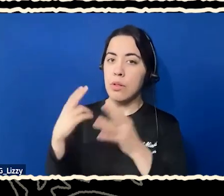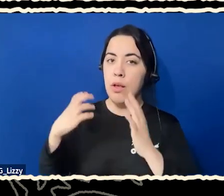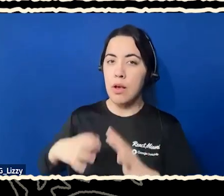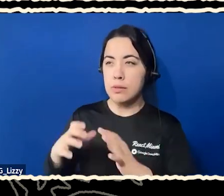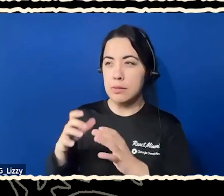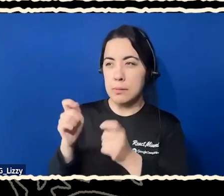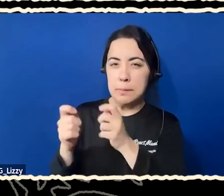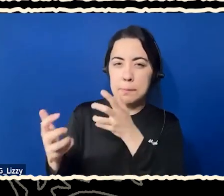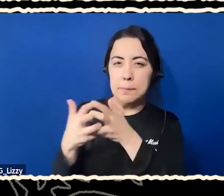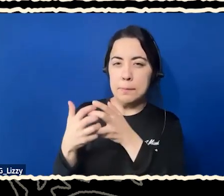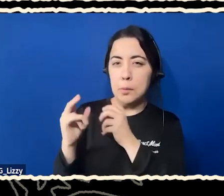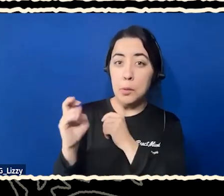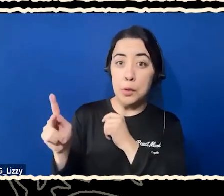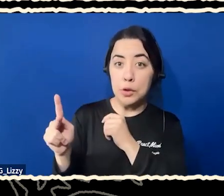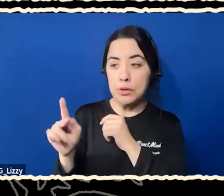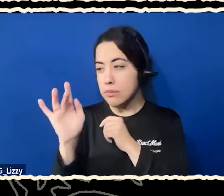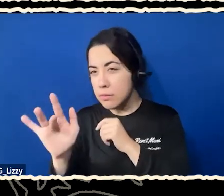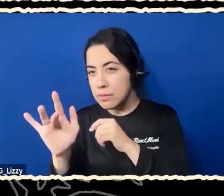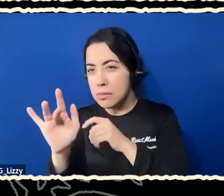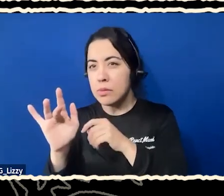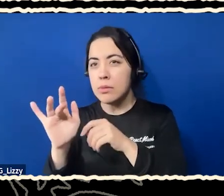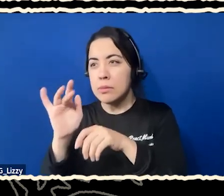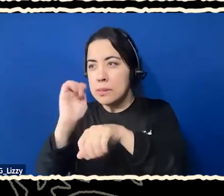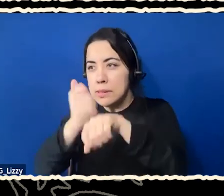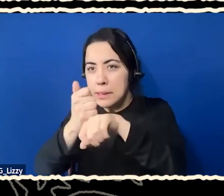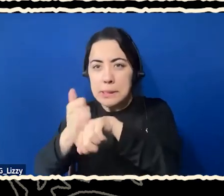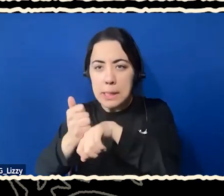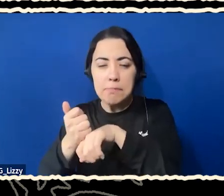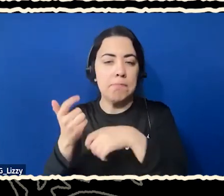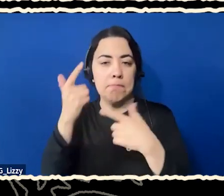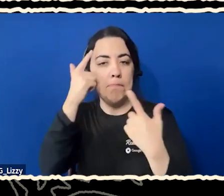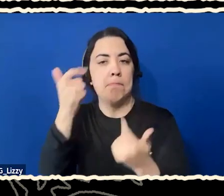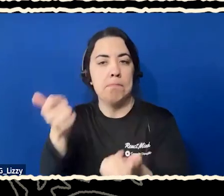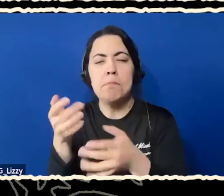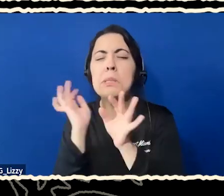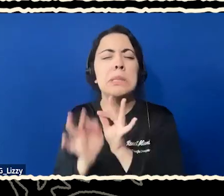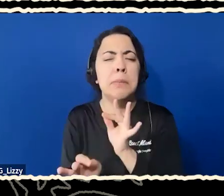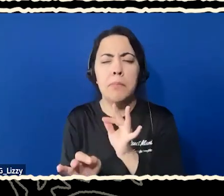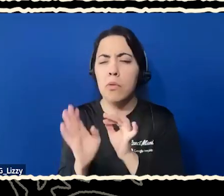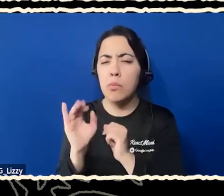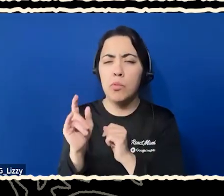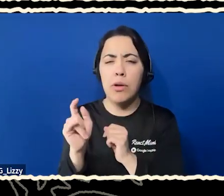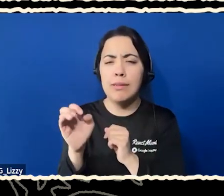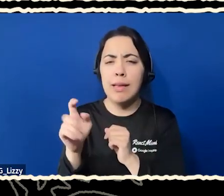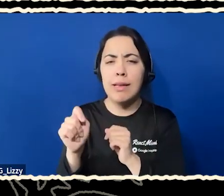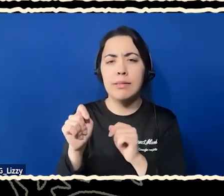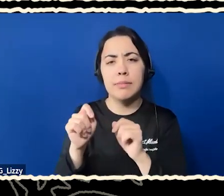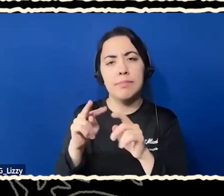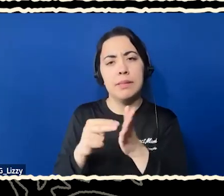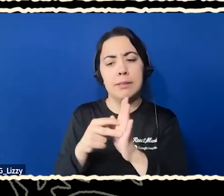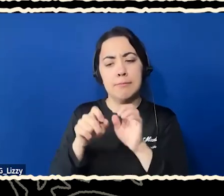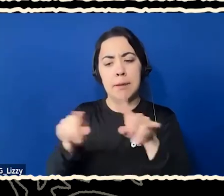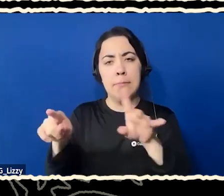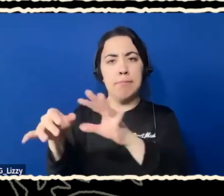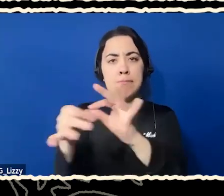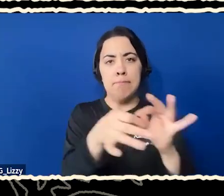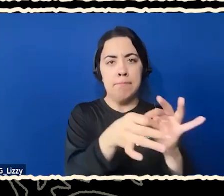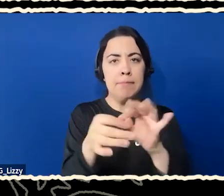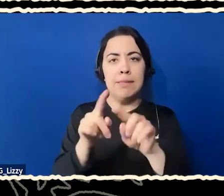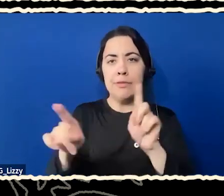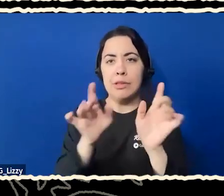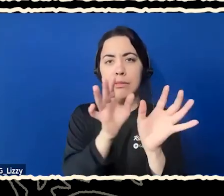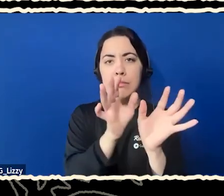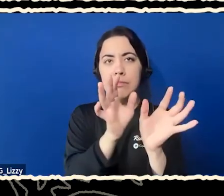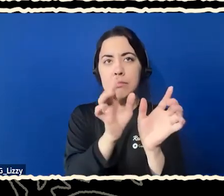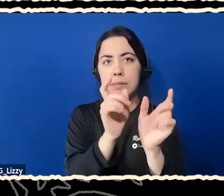I'm just set theme to different themes. So very simple broadcast channel, and it's, in my opinion,